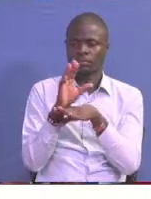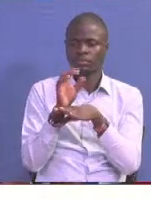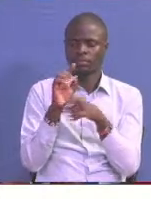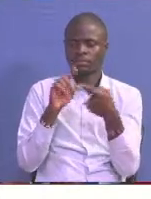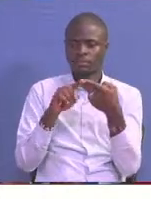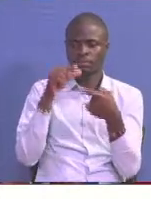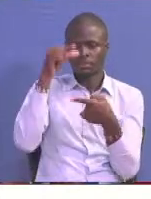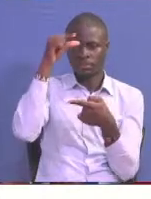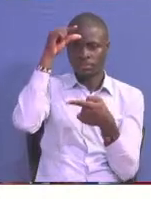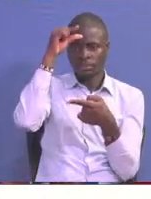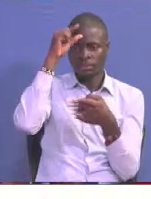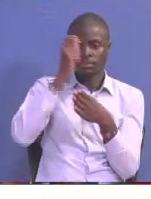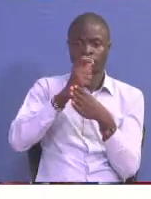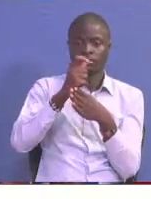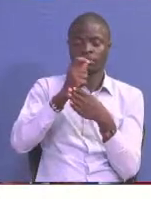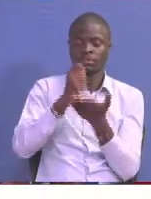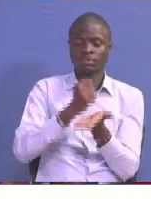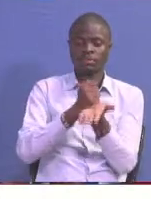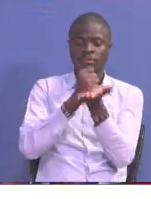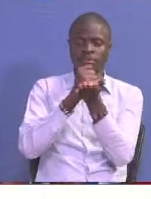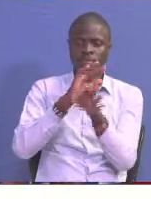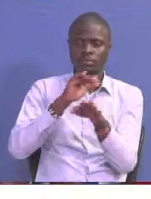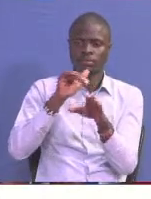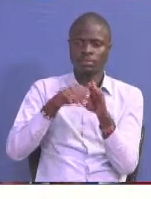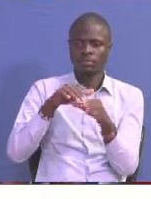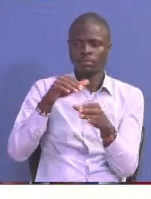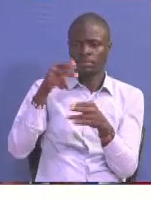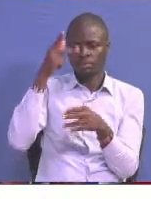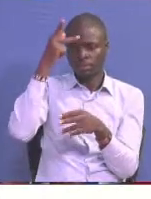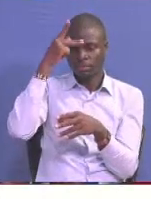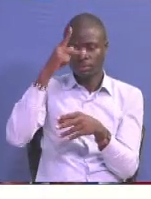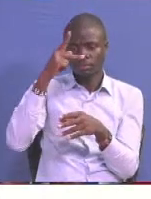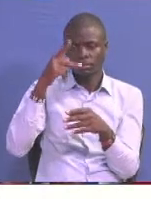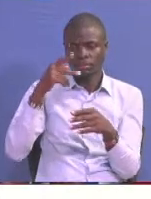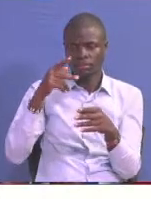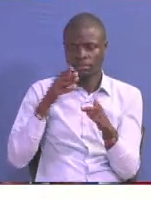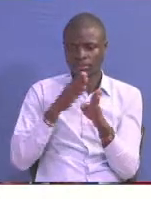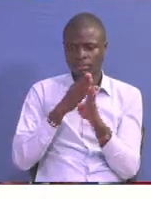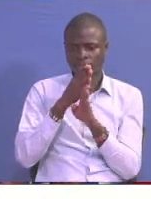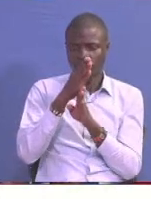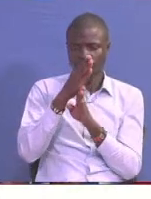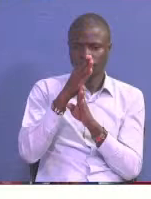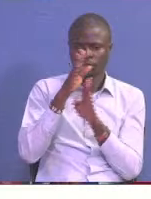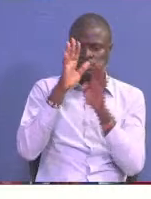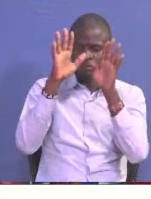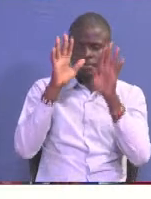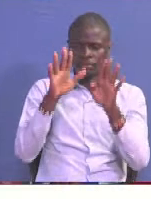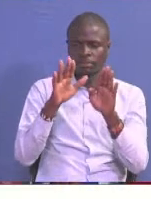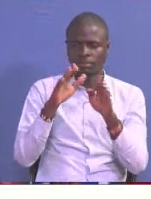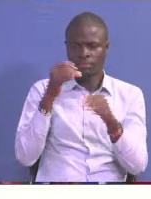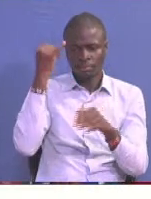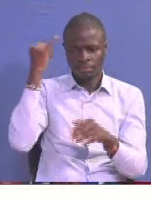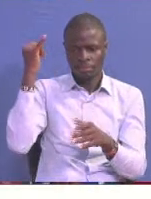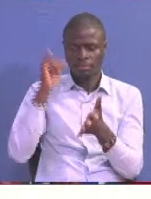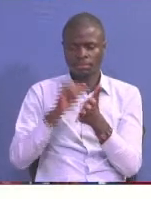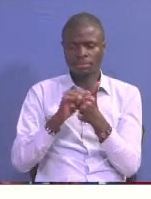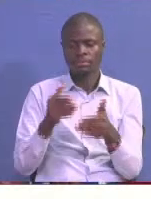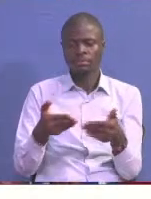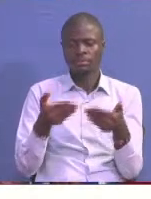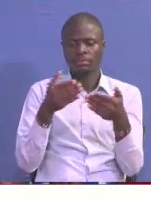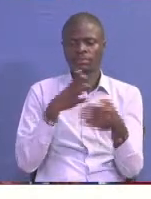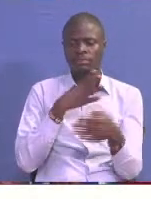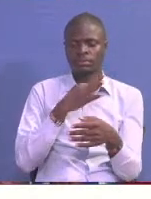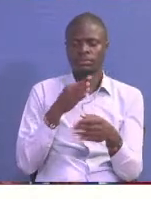government, technical assistance in terms of policy. There are very key issues that were highlighted by the